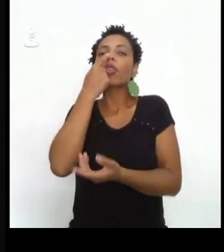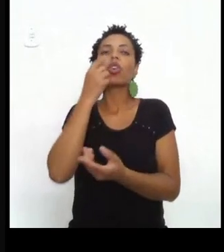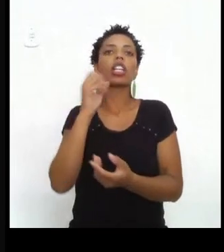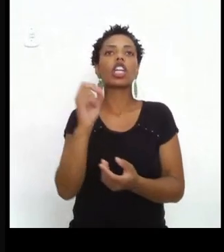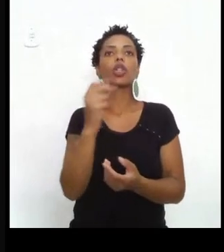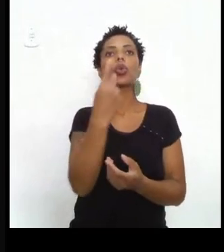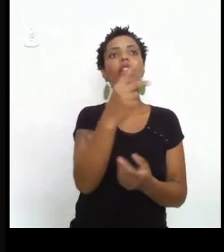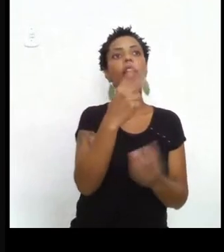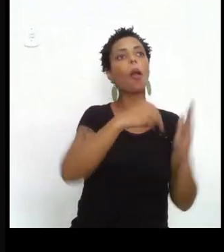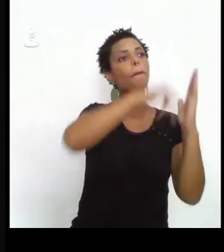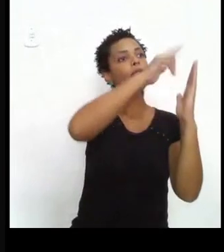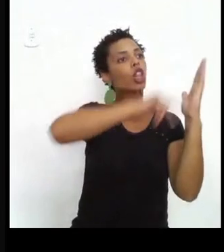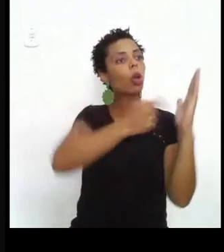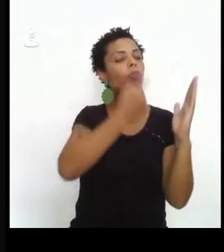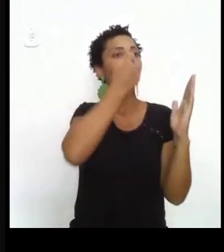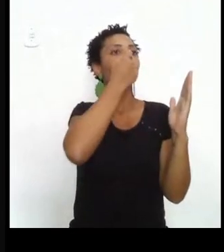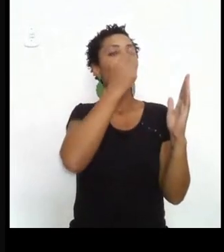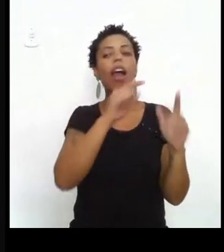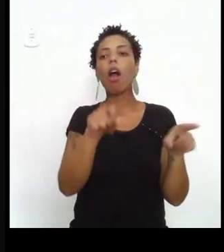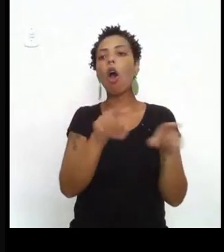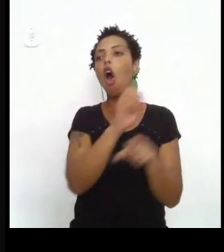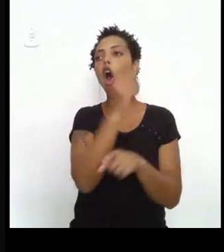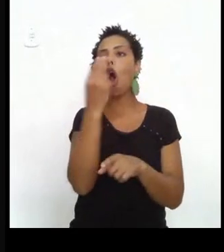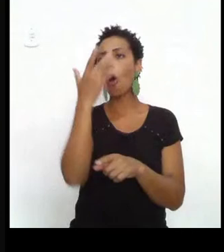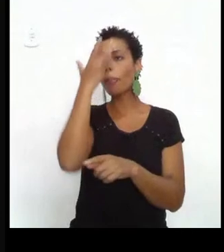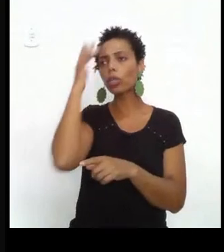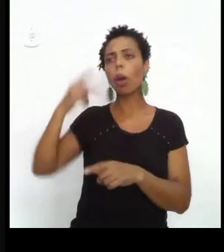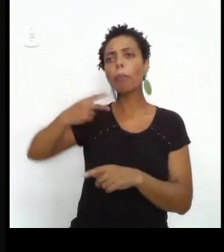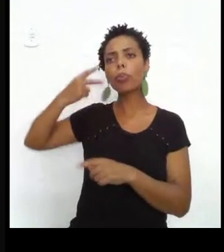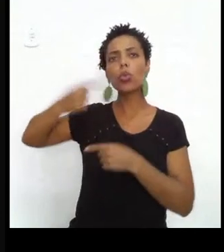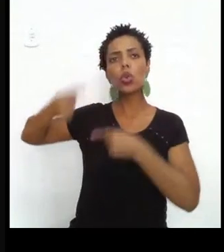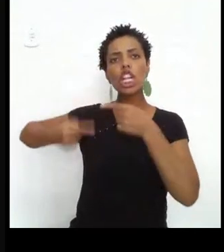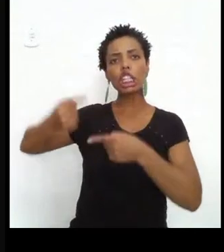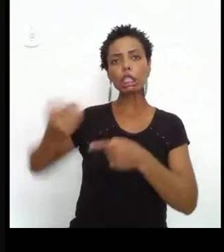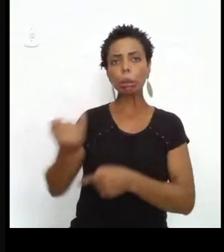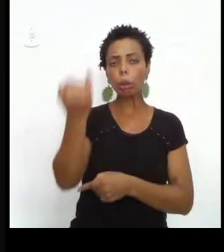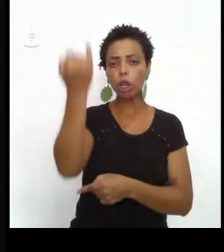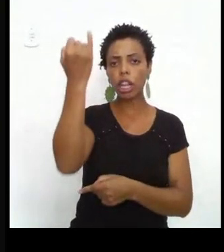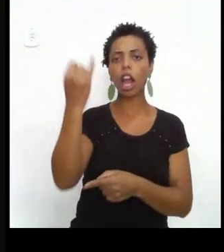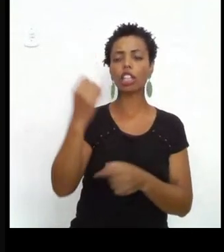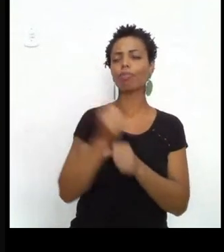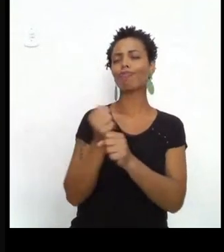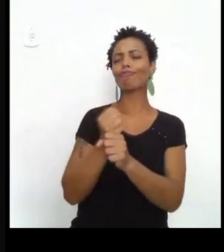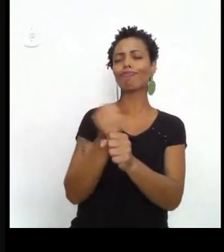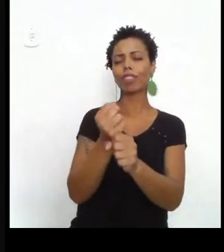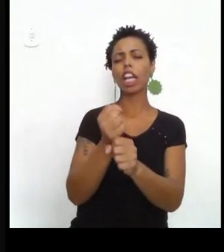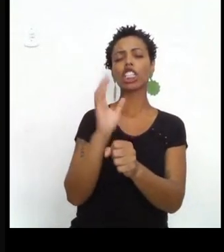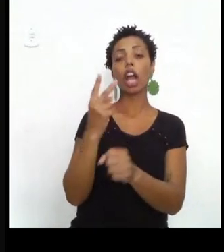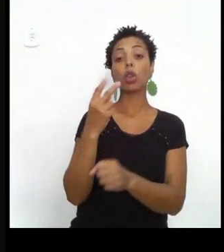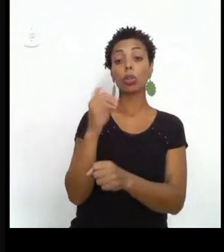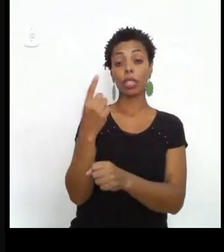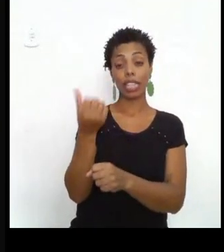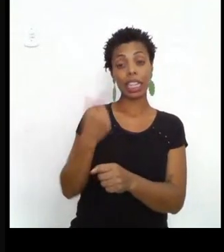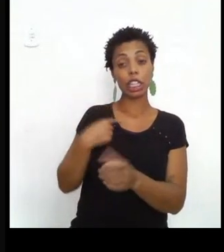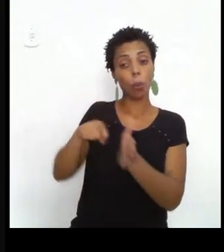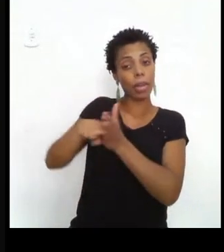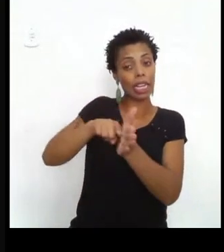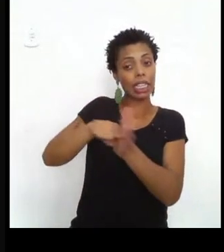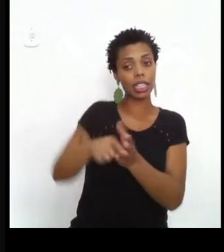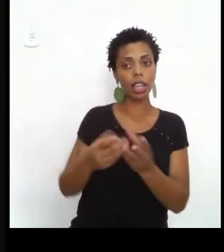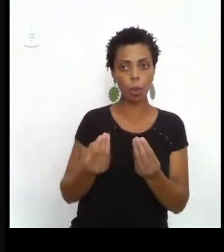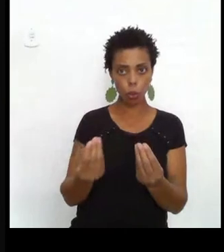After which it is in a greenhouse and is one beautiful or